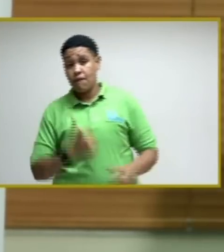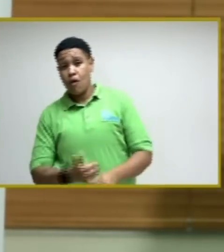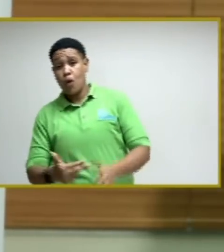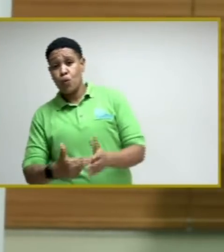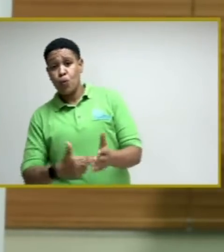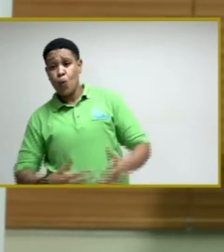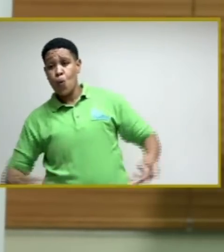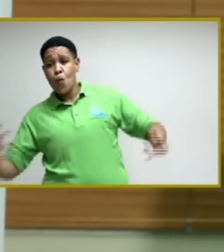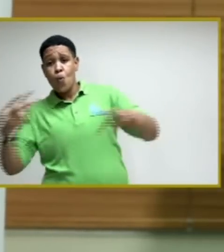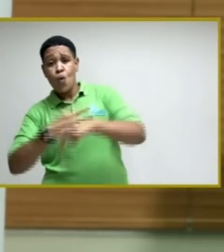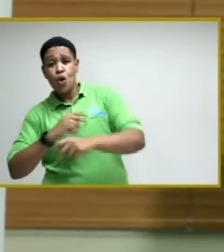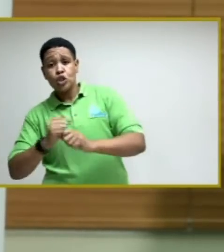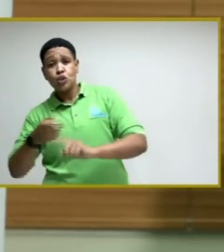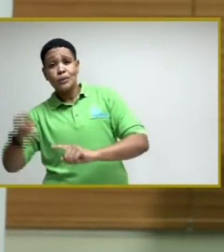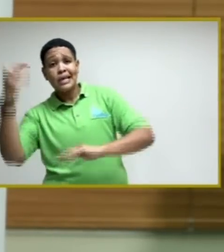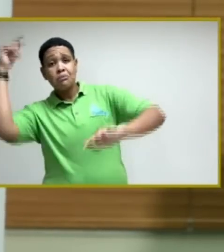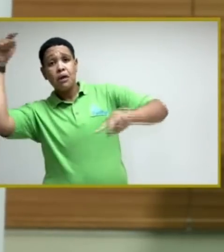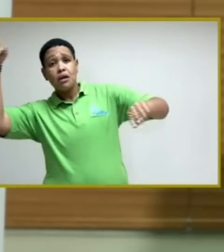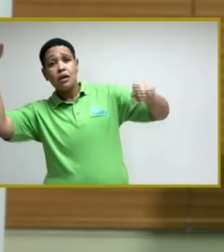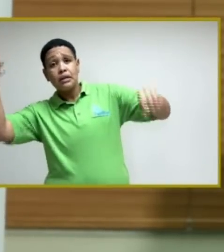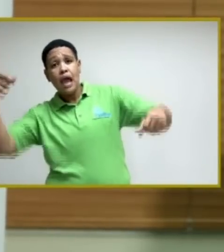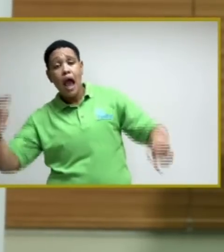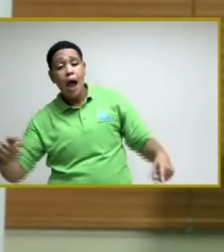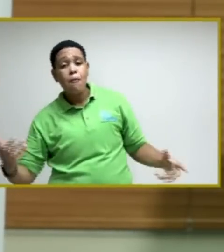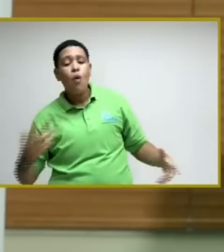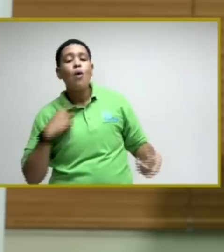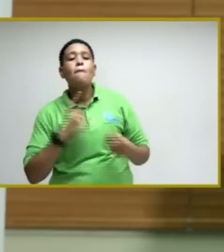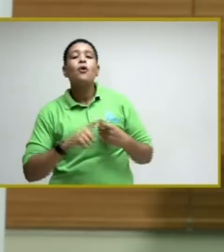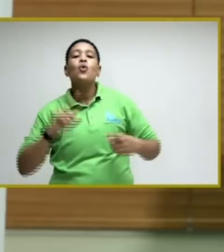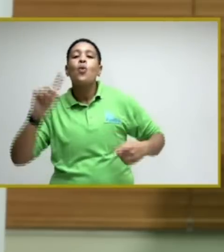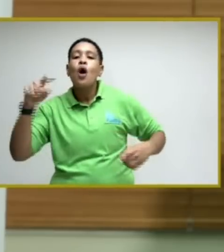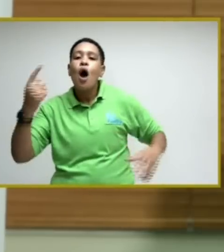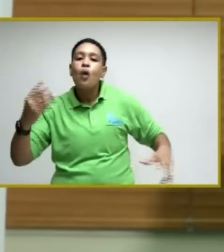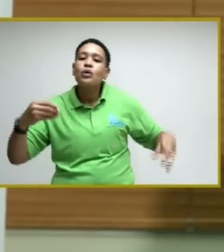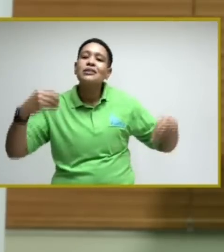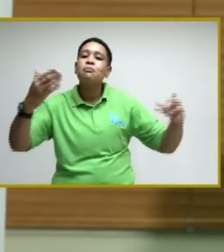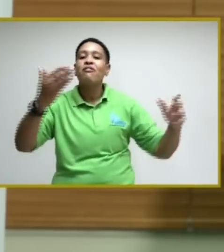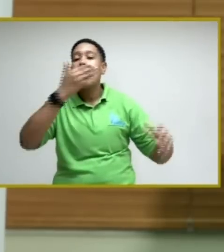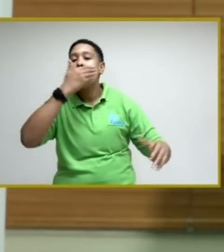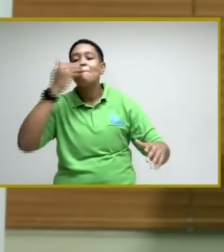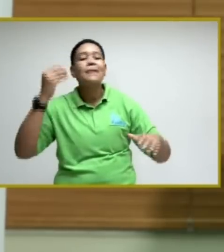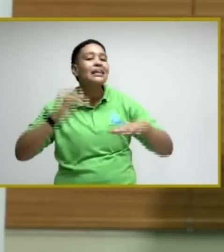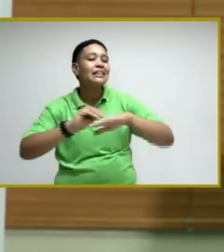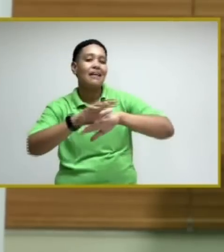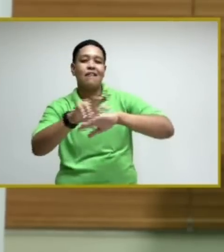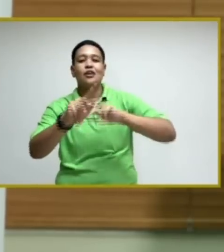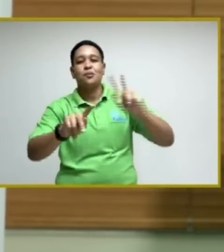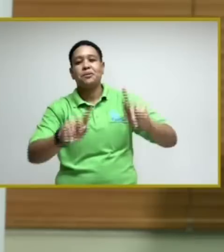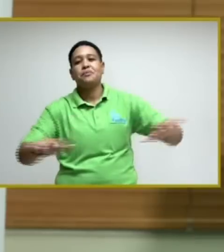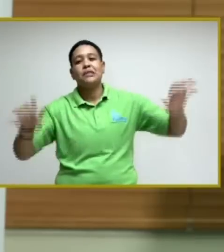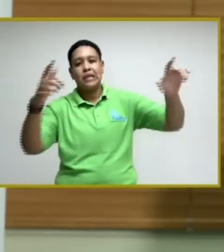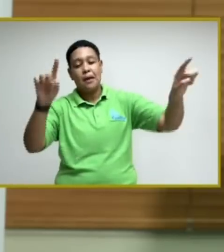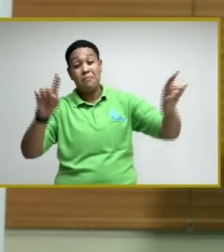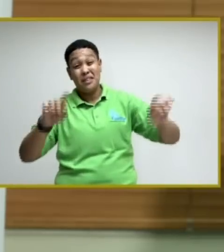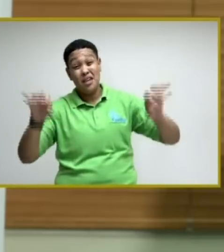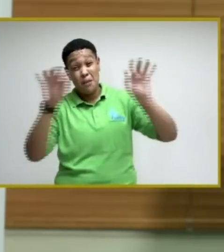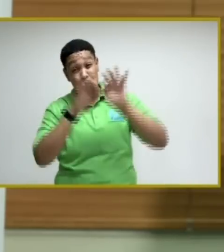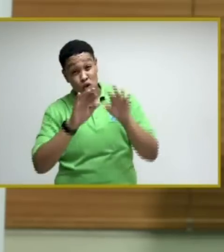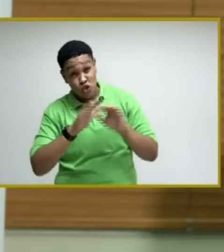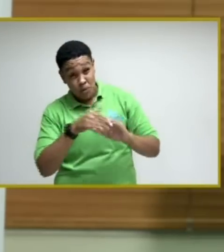And we have always provided our best advice to the population. And it's important that the country appreciates